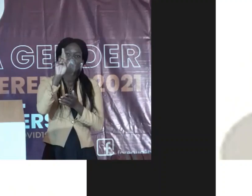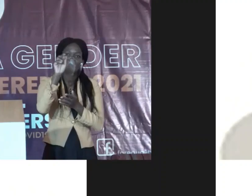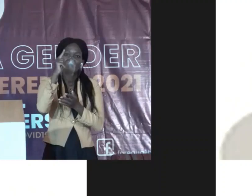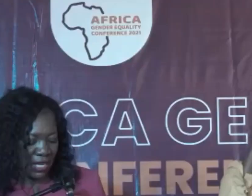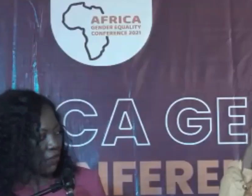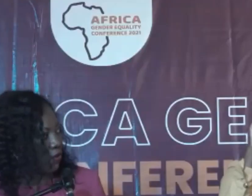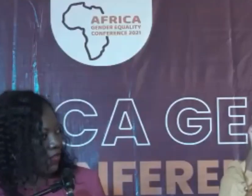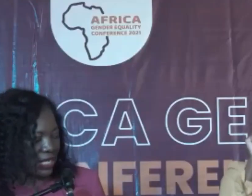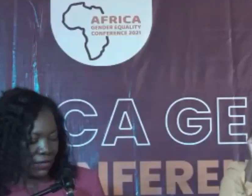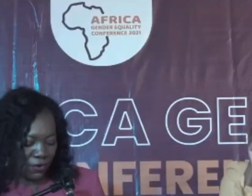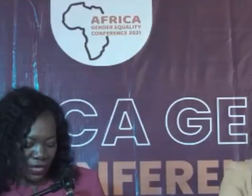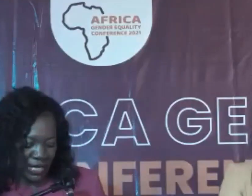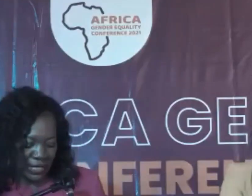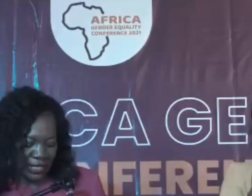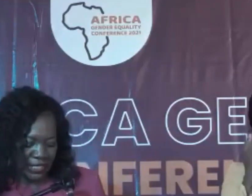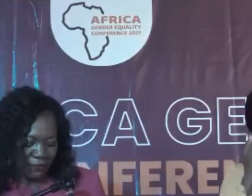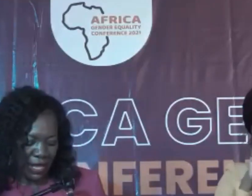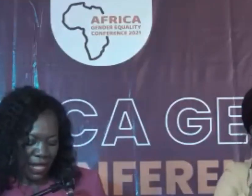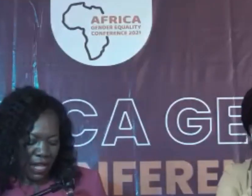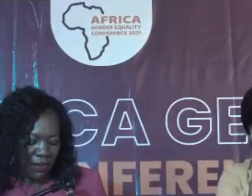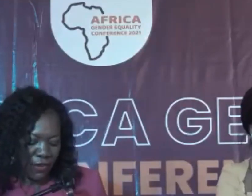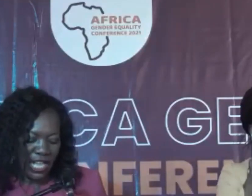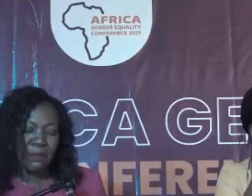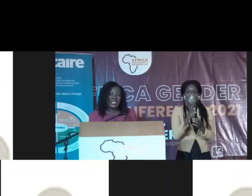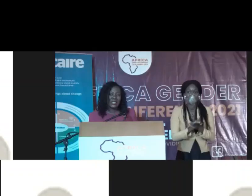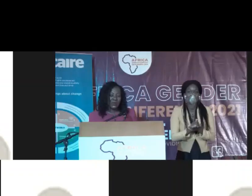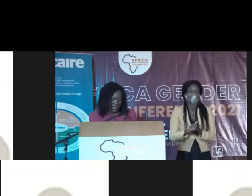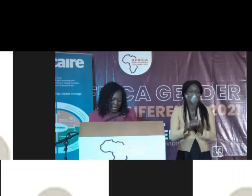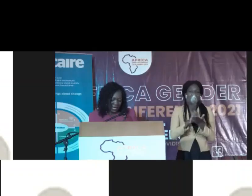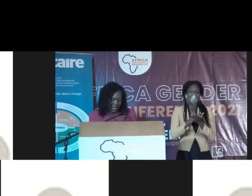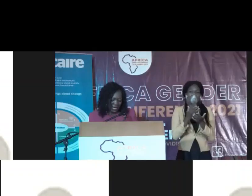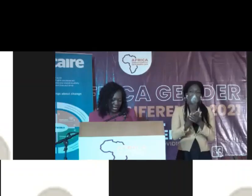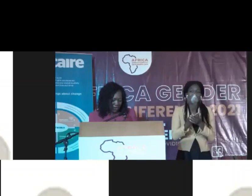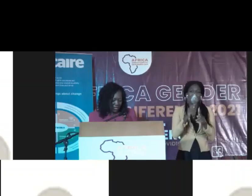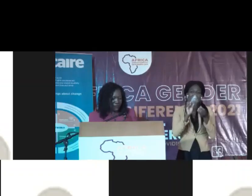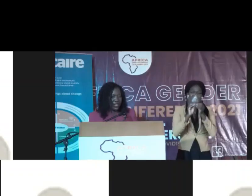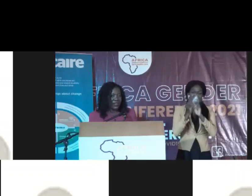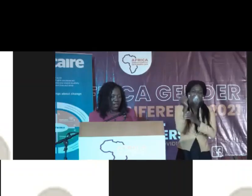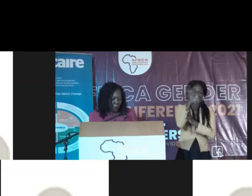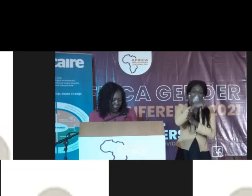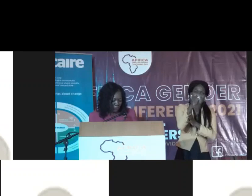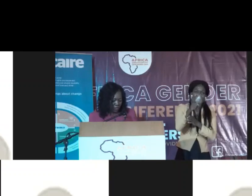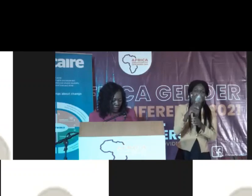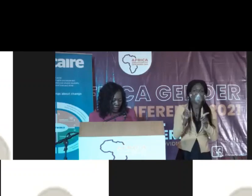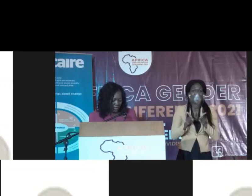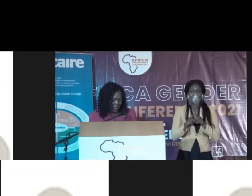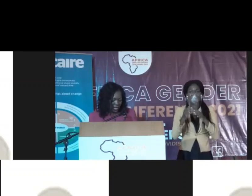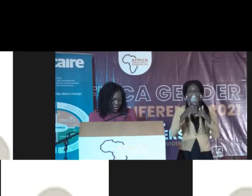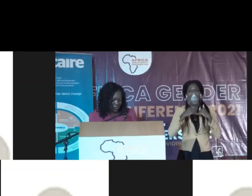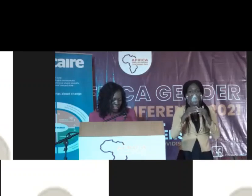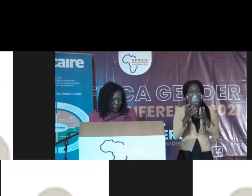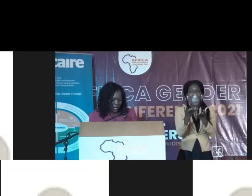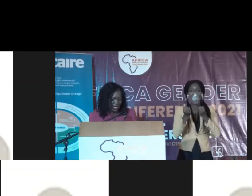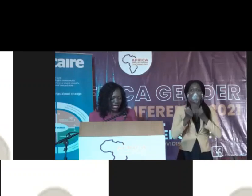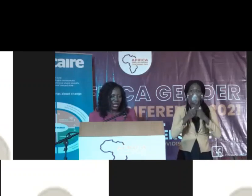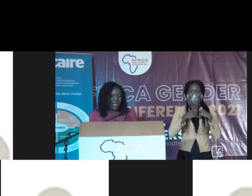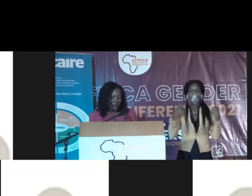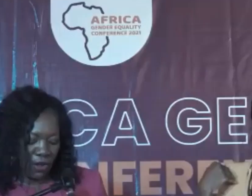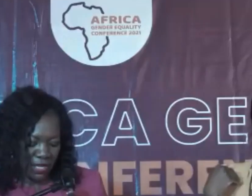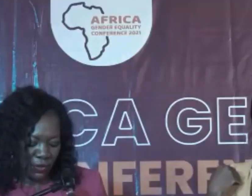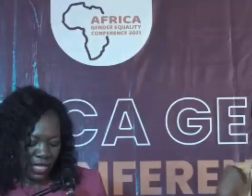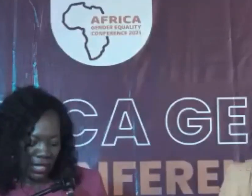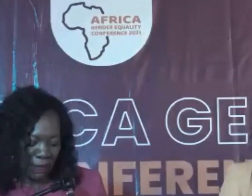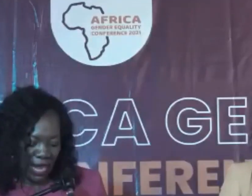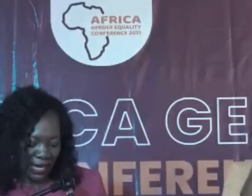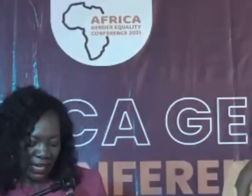COVID-19 pandemic inconveniences. For that particular day, girls have a rare opportunity to experience the working